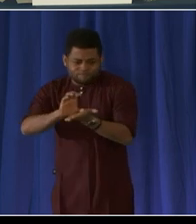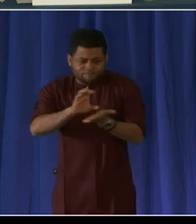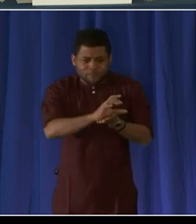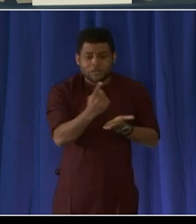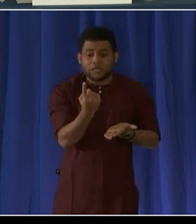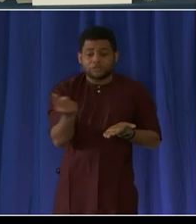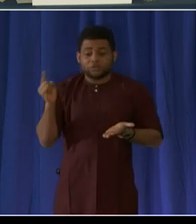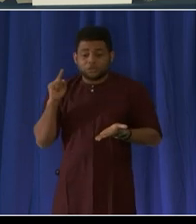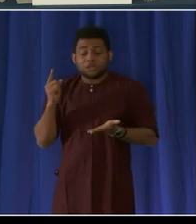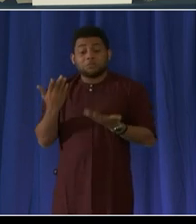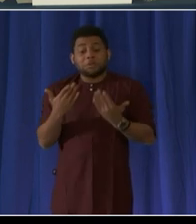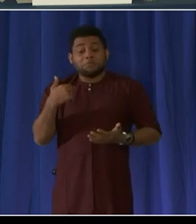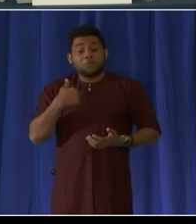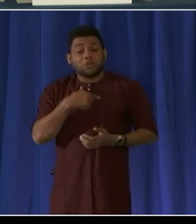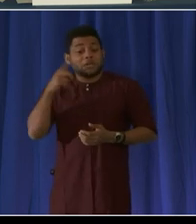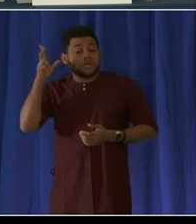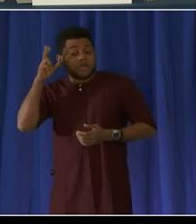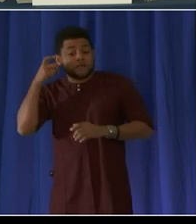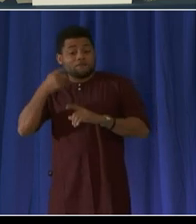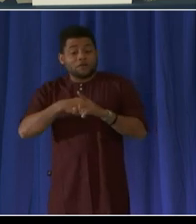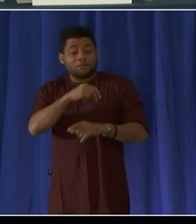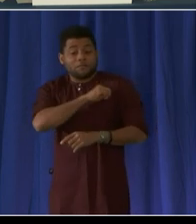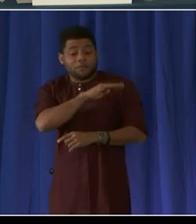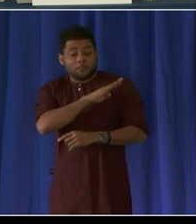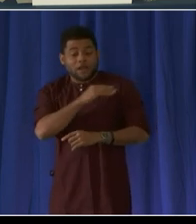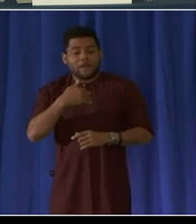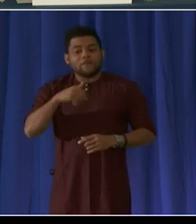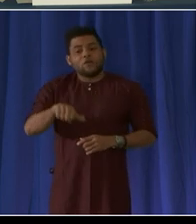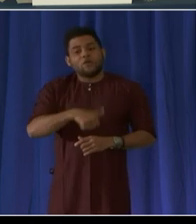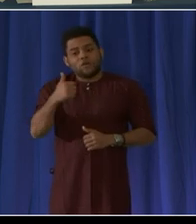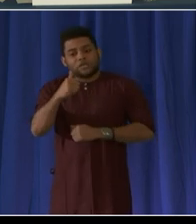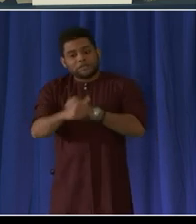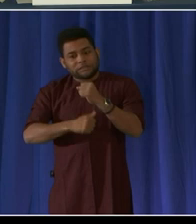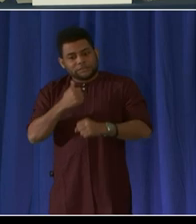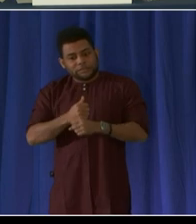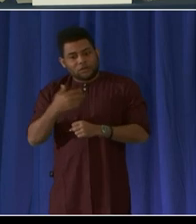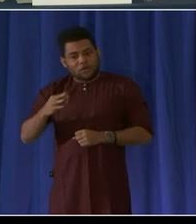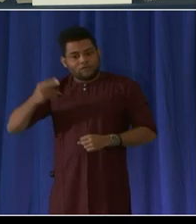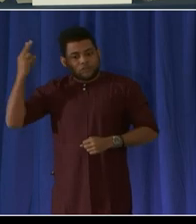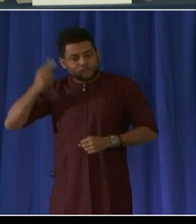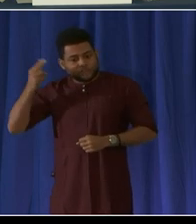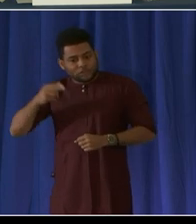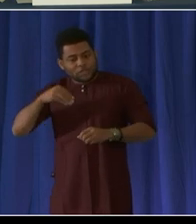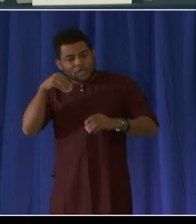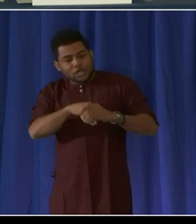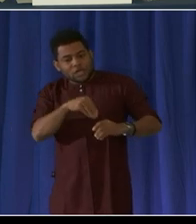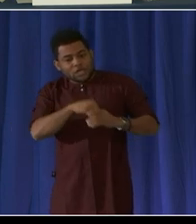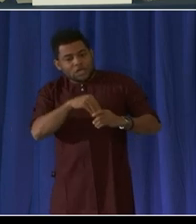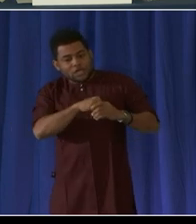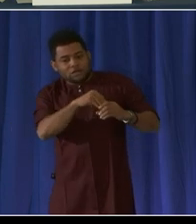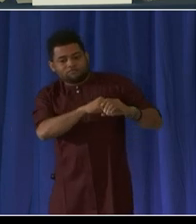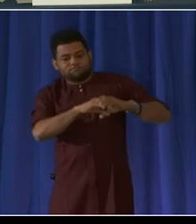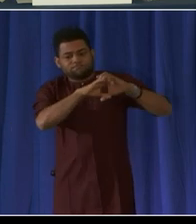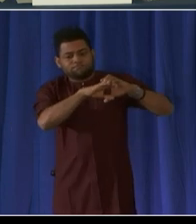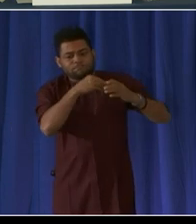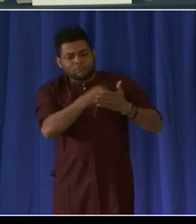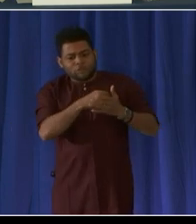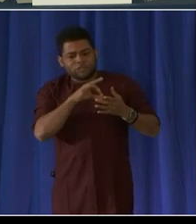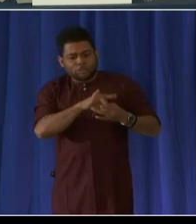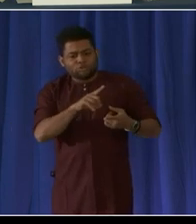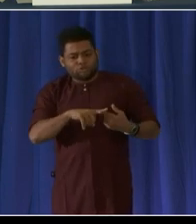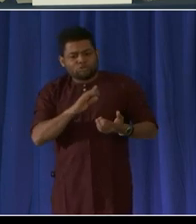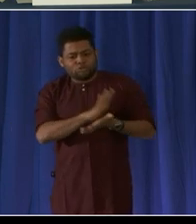have heard from Mayor Bowser, we have another year of historic investment in our public schools that we're extremely grateful for.